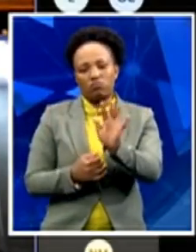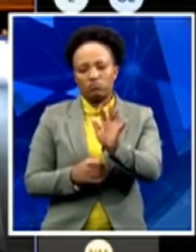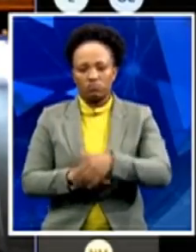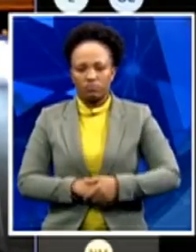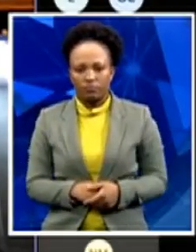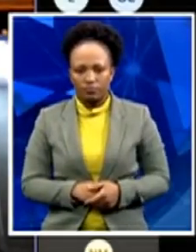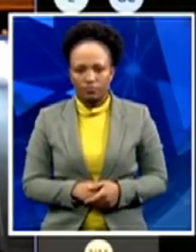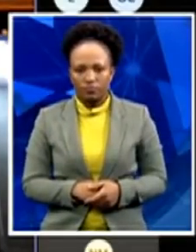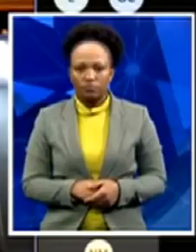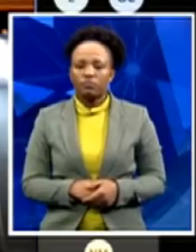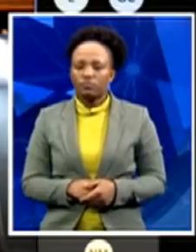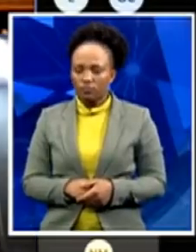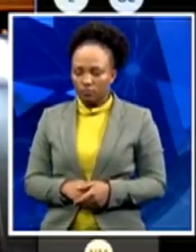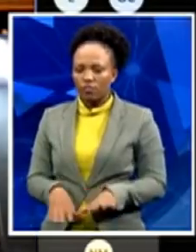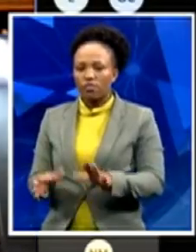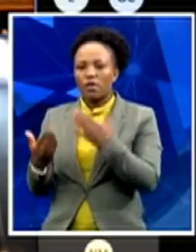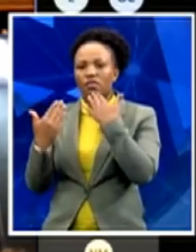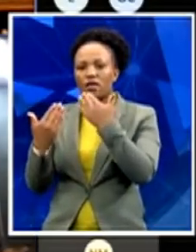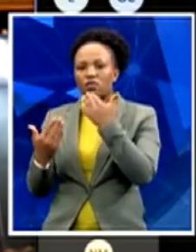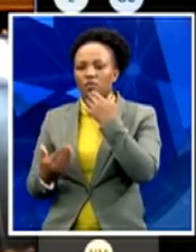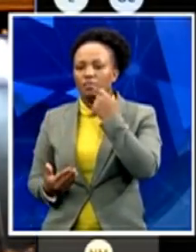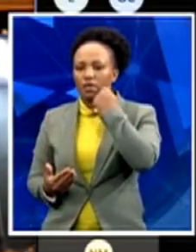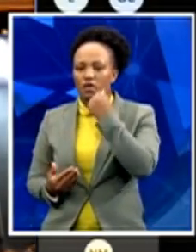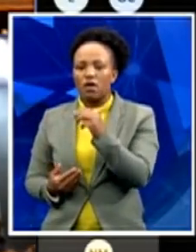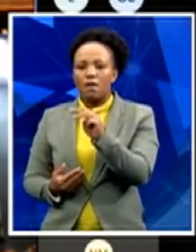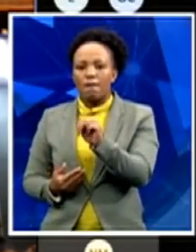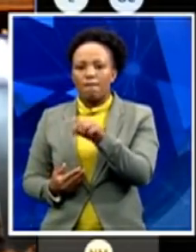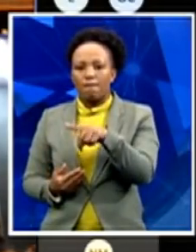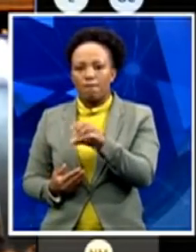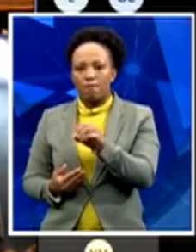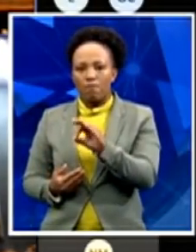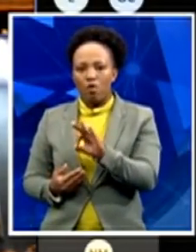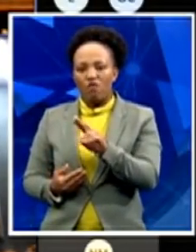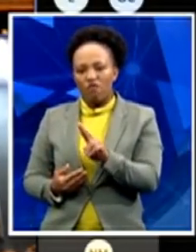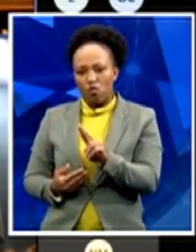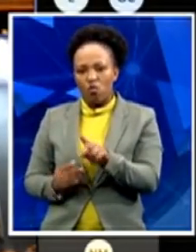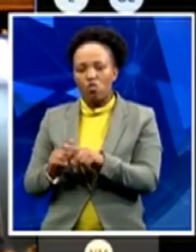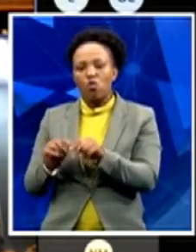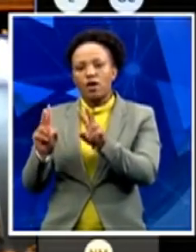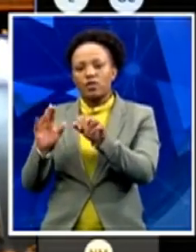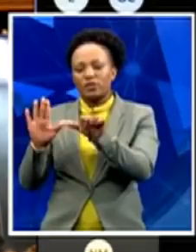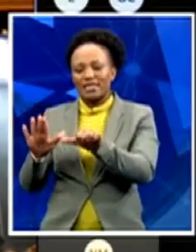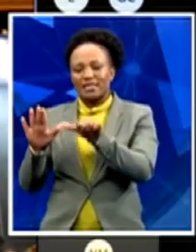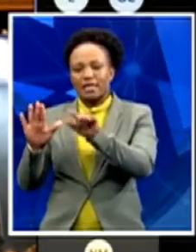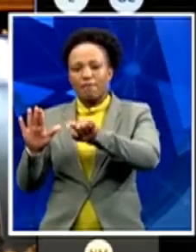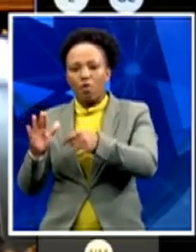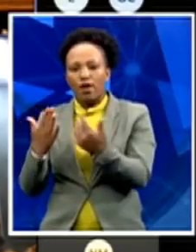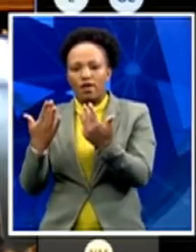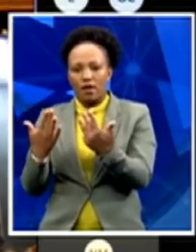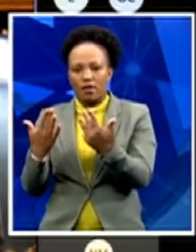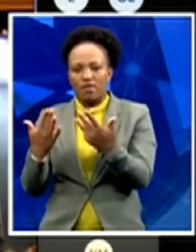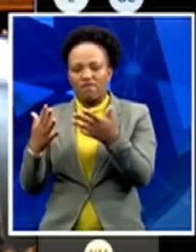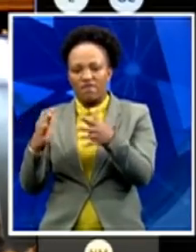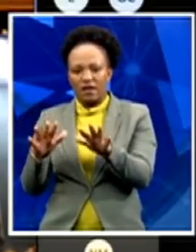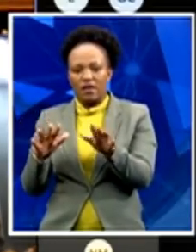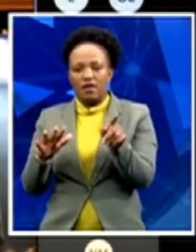I mean, you will agree that the issue of 16.9 was also dealt with by this court because it was raised by the parties and the court was